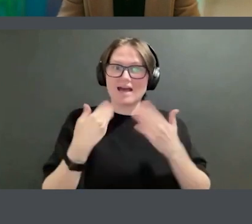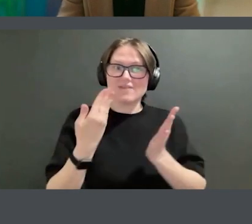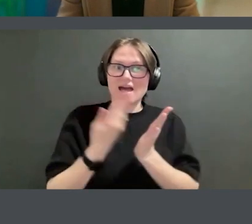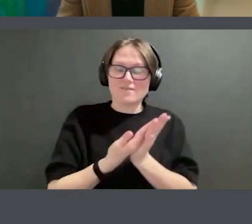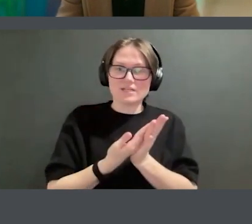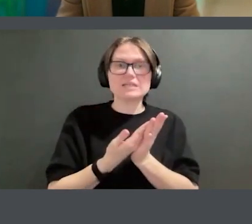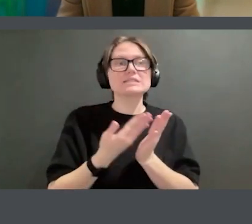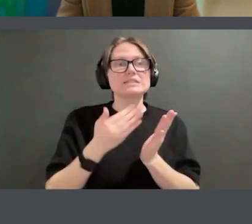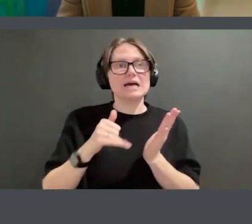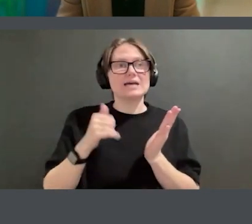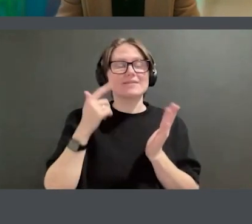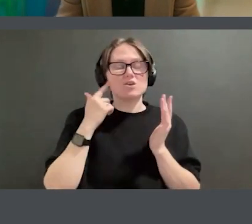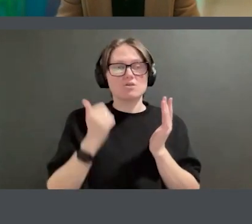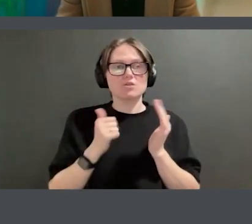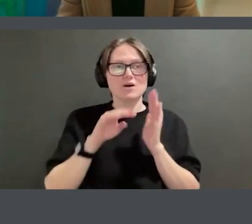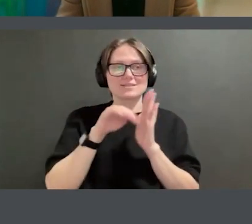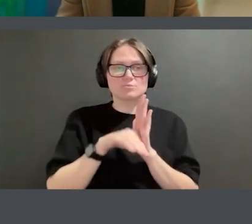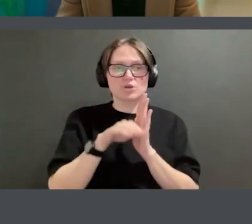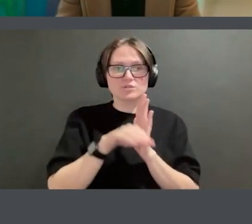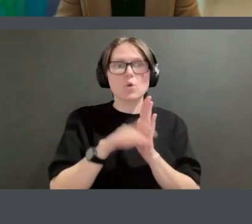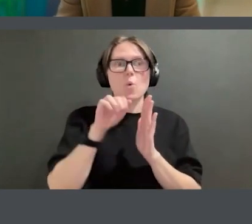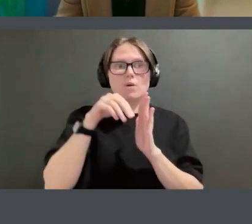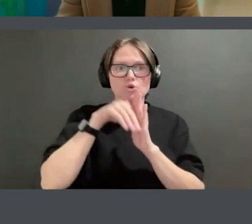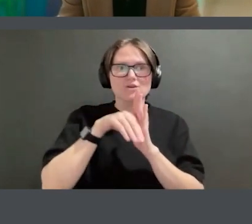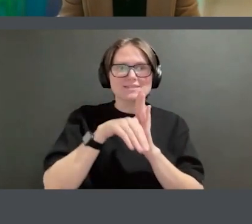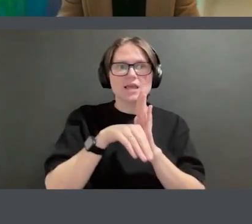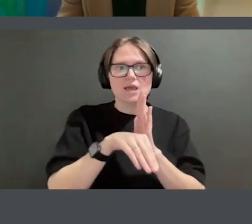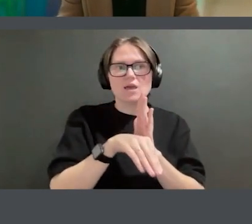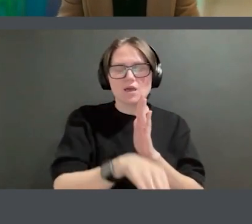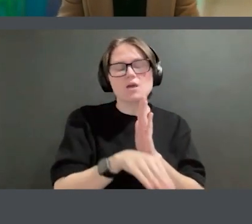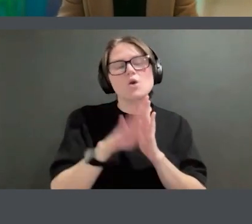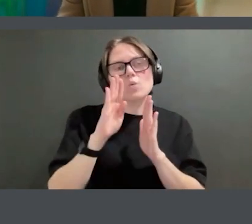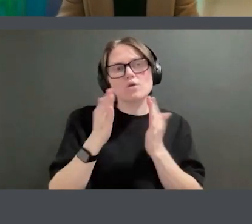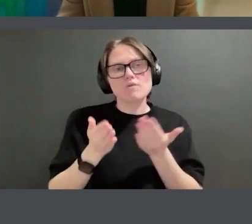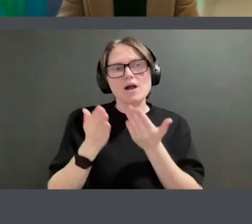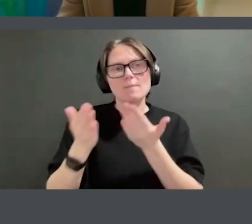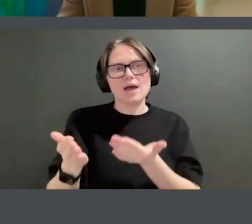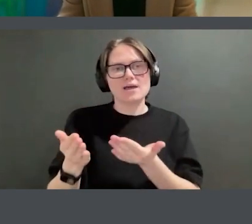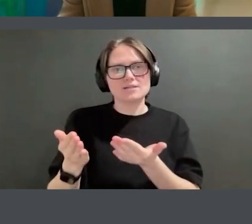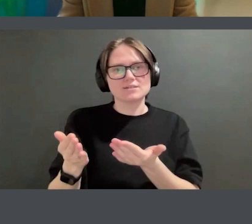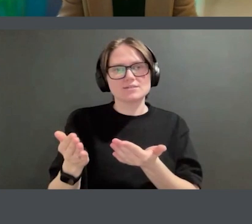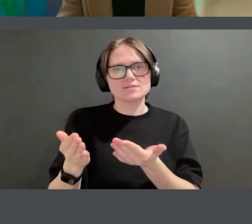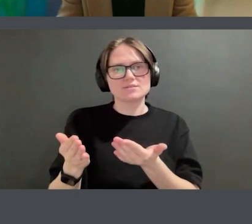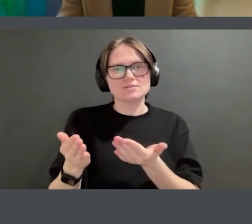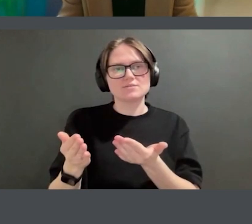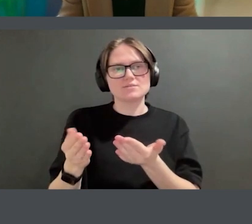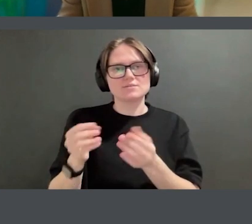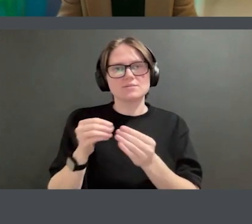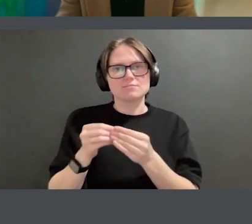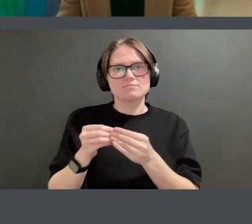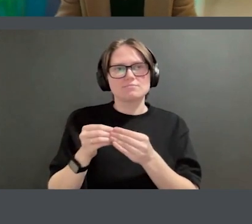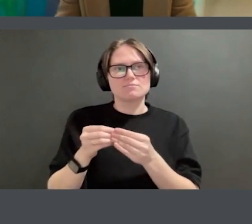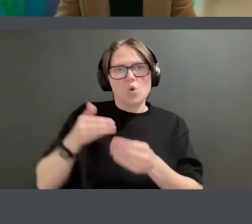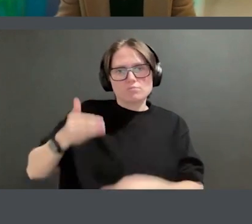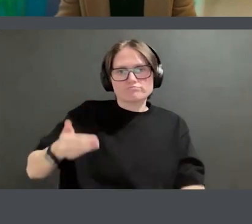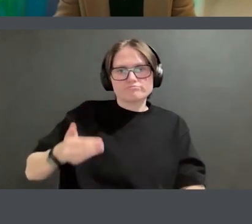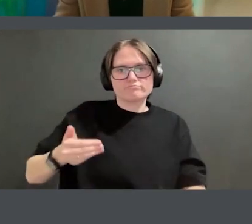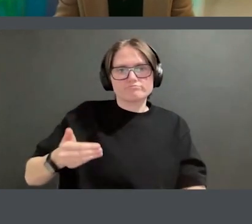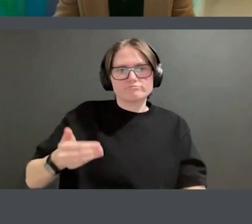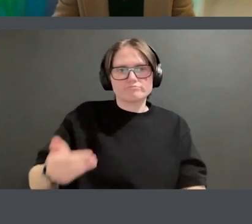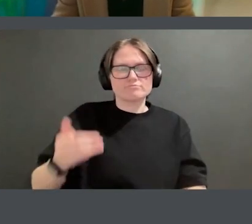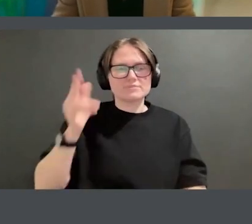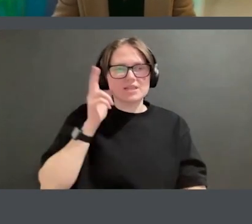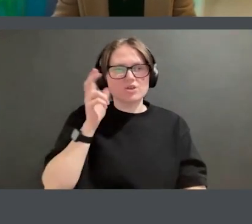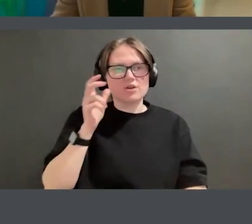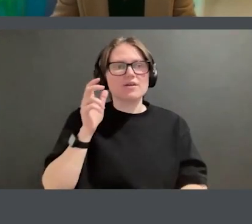hearing loss is fluctuating or progressing over time, we will recommend closer hearing evaluations as